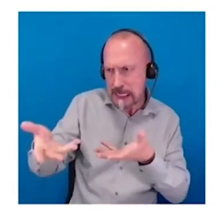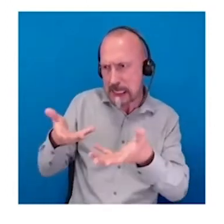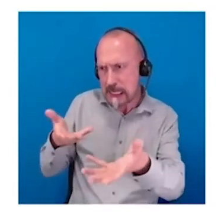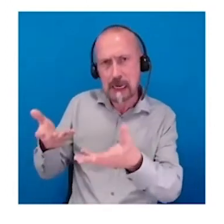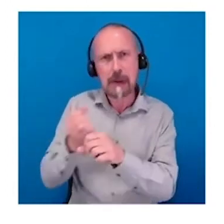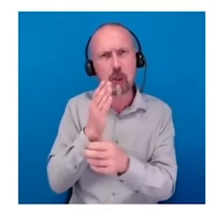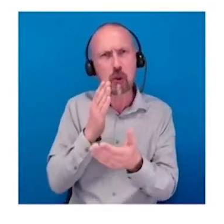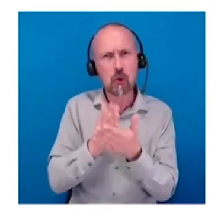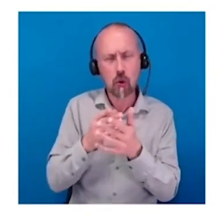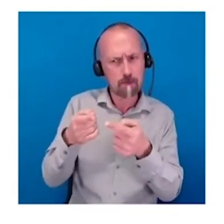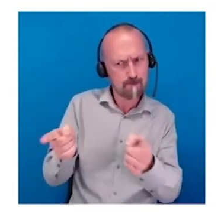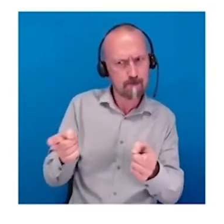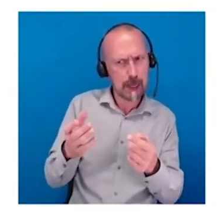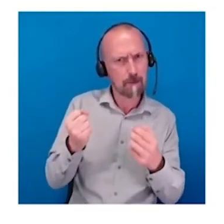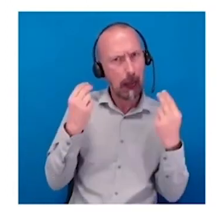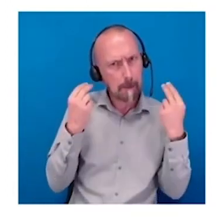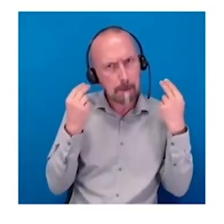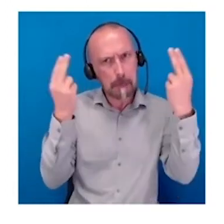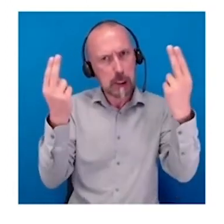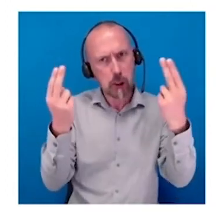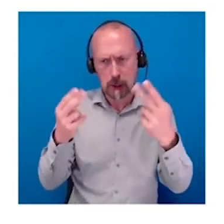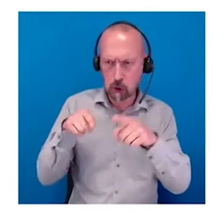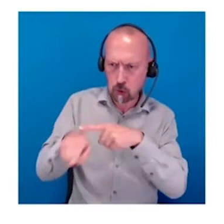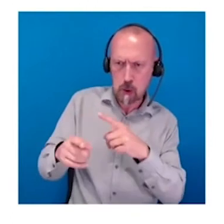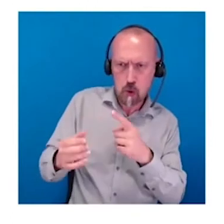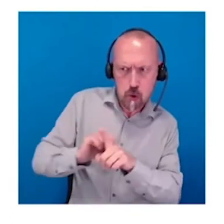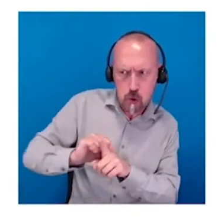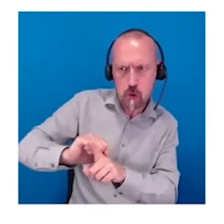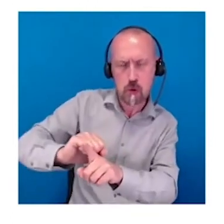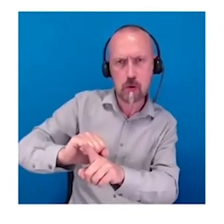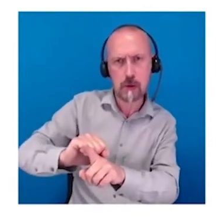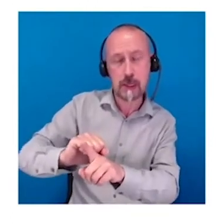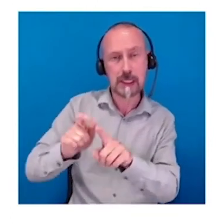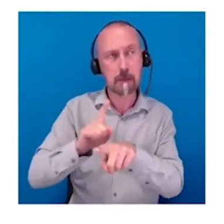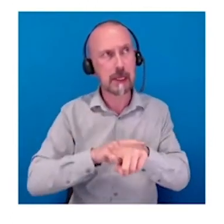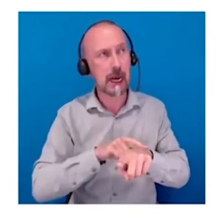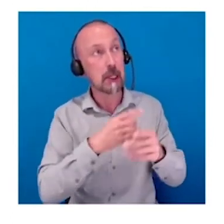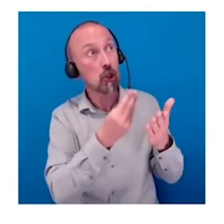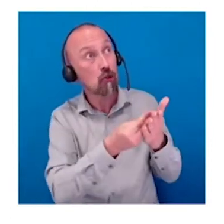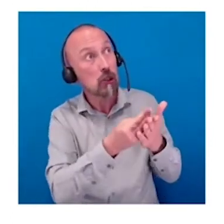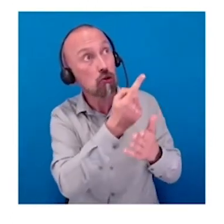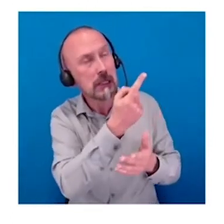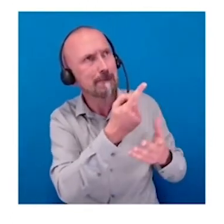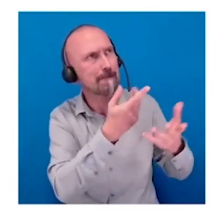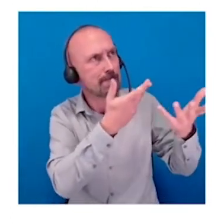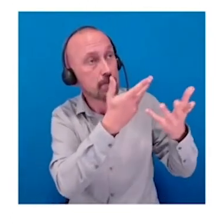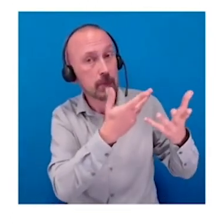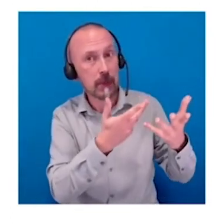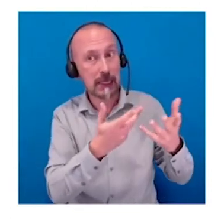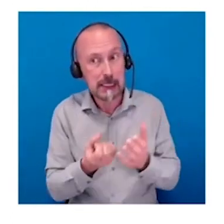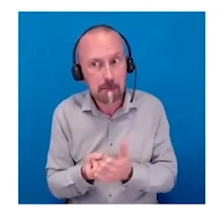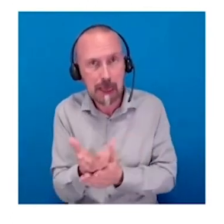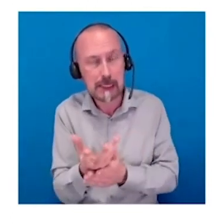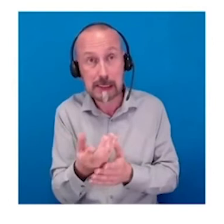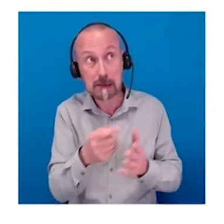areas, tracking where they are with Treasury in terms of spending review bids, always talking to number 10 about whether we've